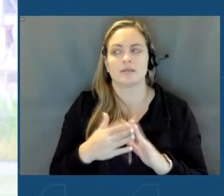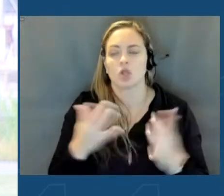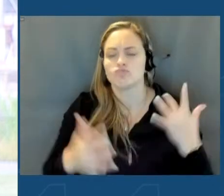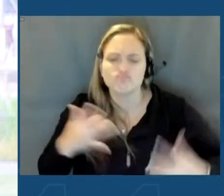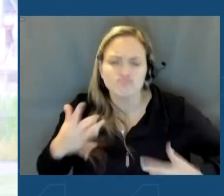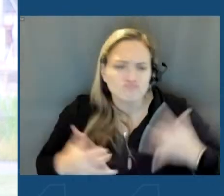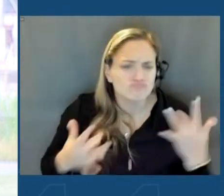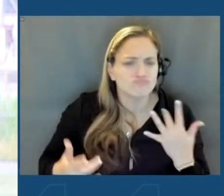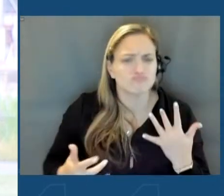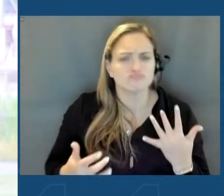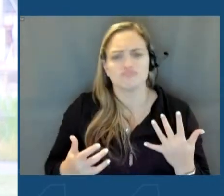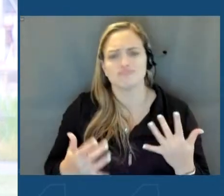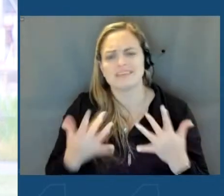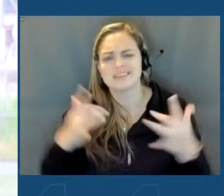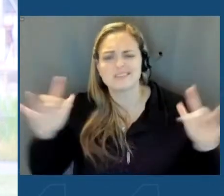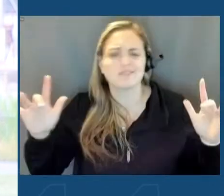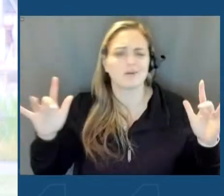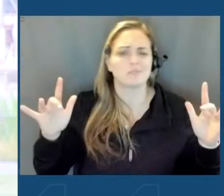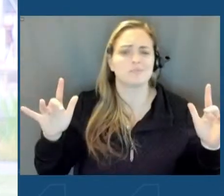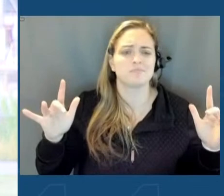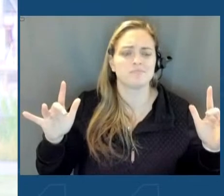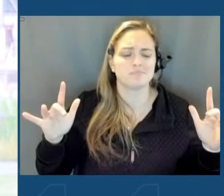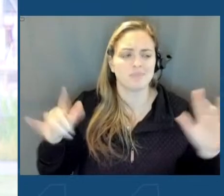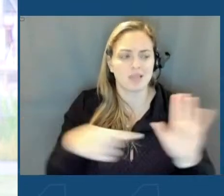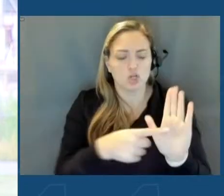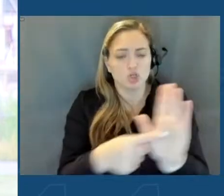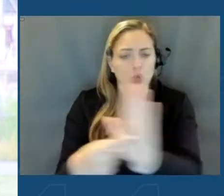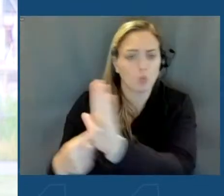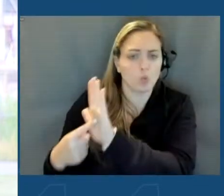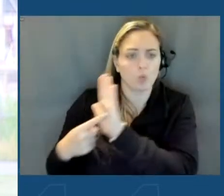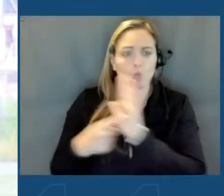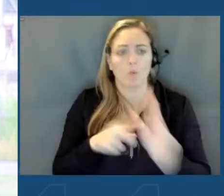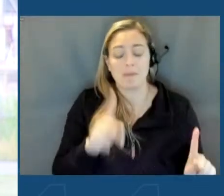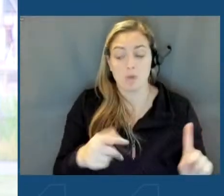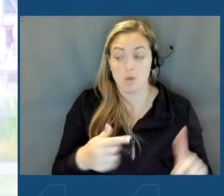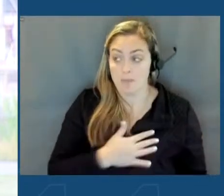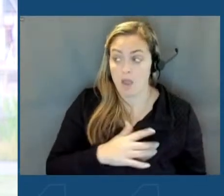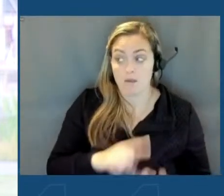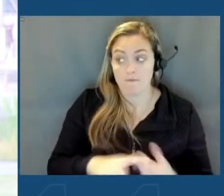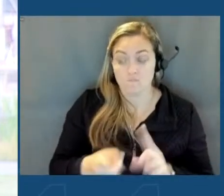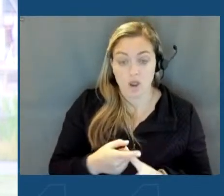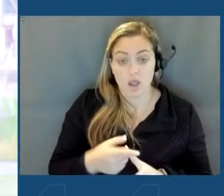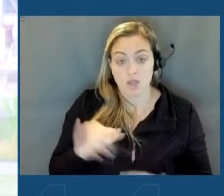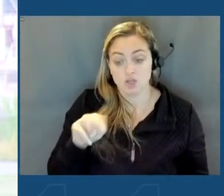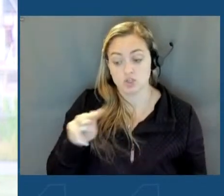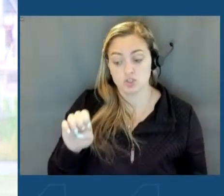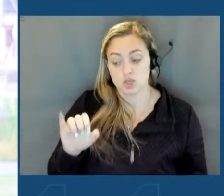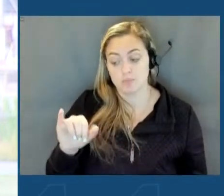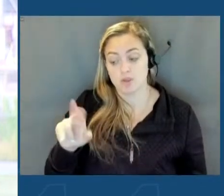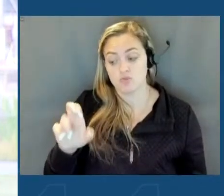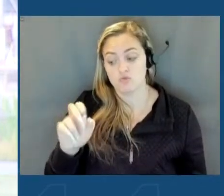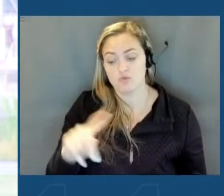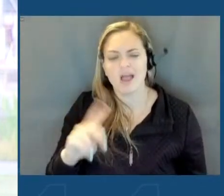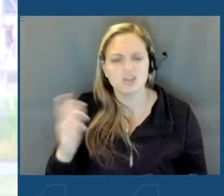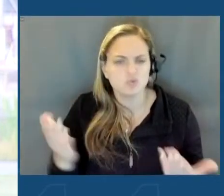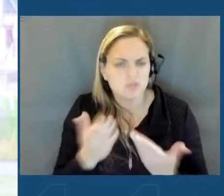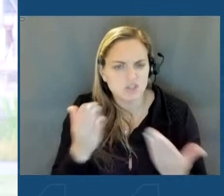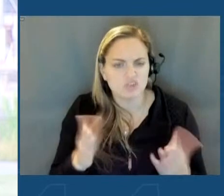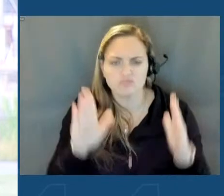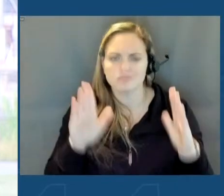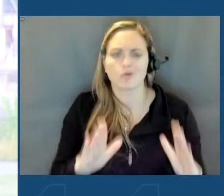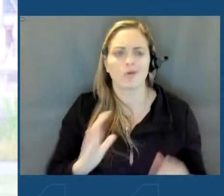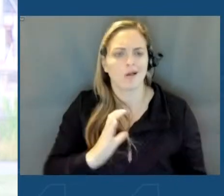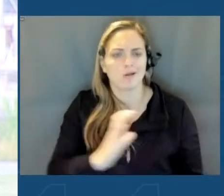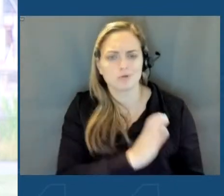exciting and that convey to people outside the area. I had my friend Jamie Raskin here, a great congressman from